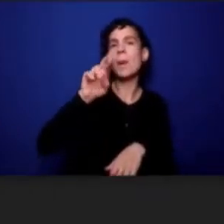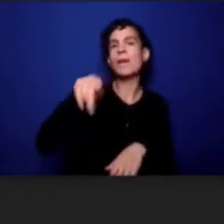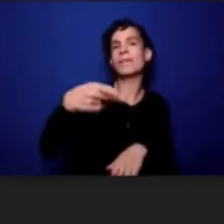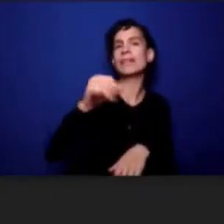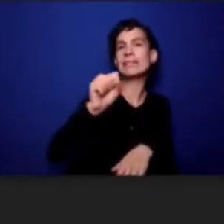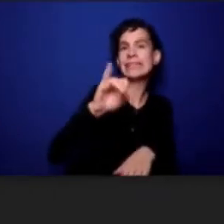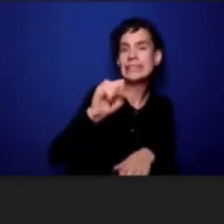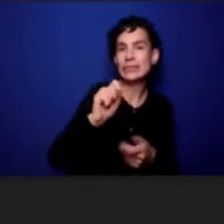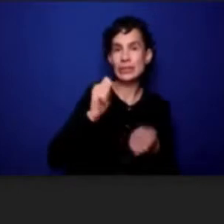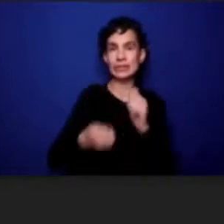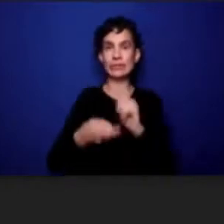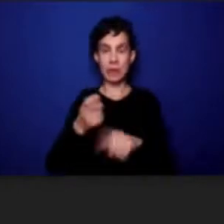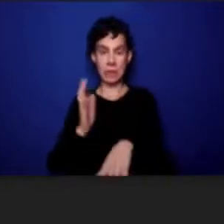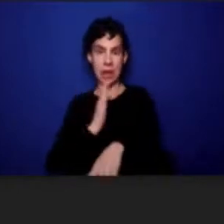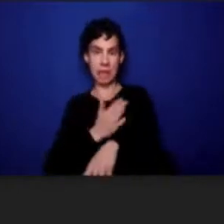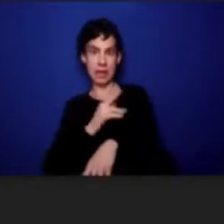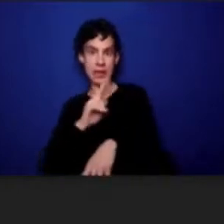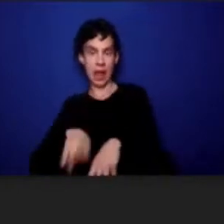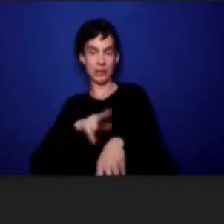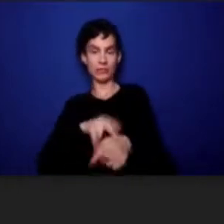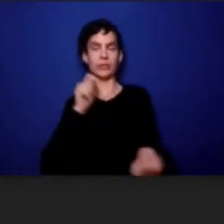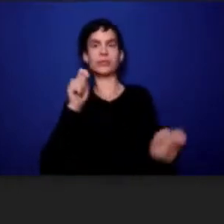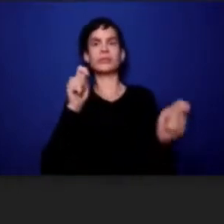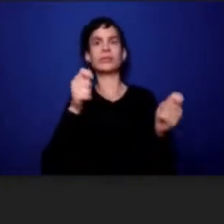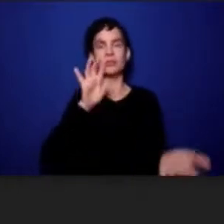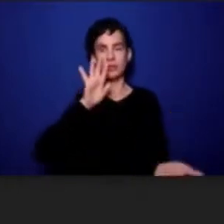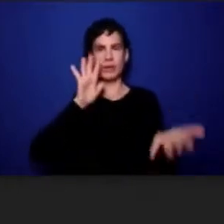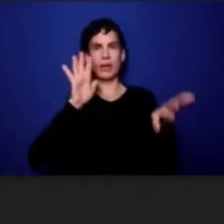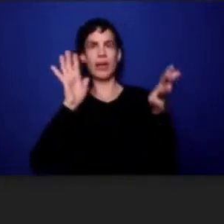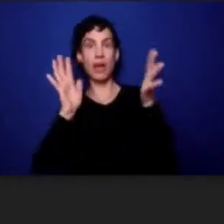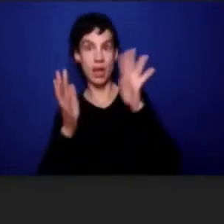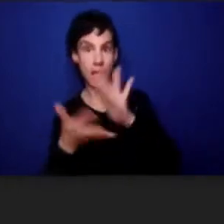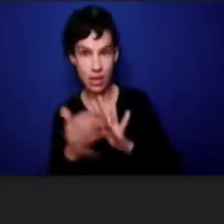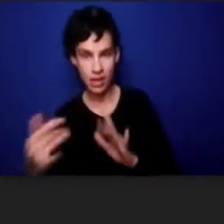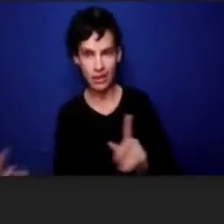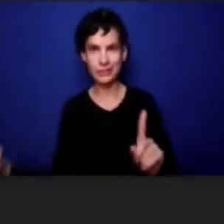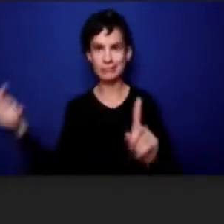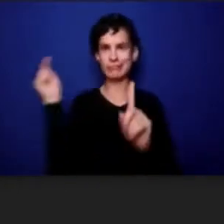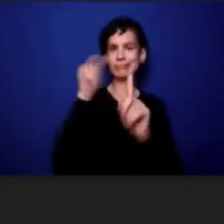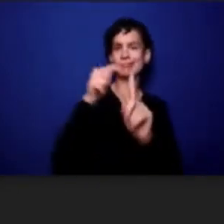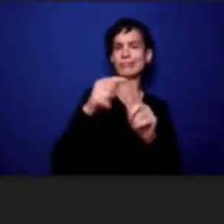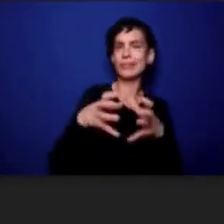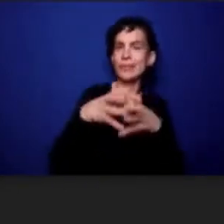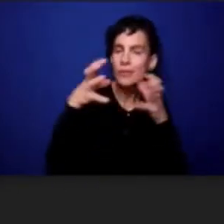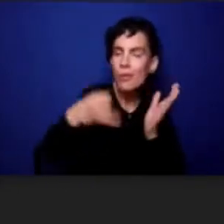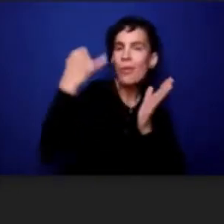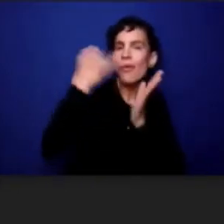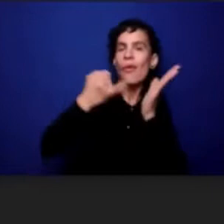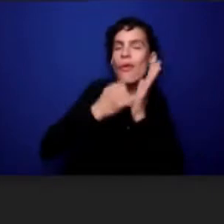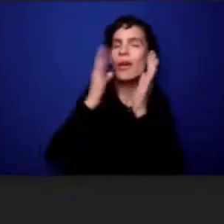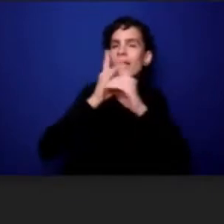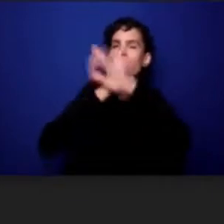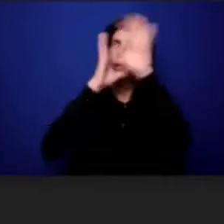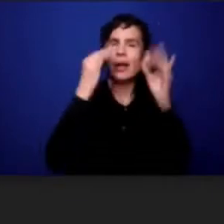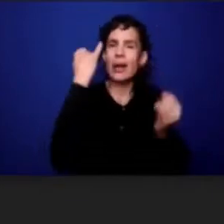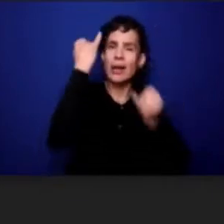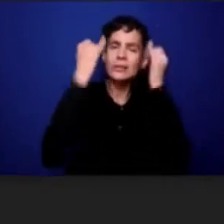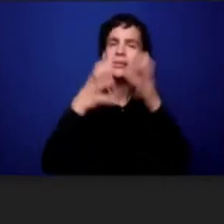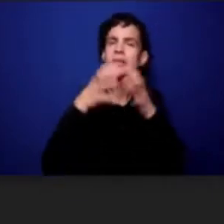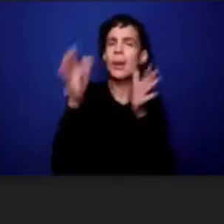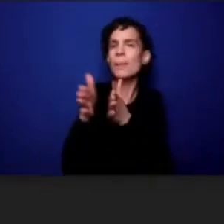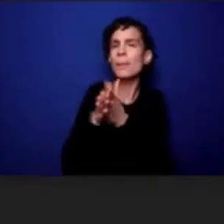nature that is frequently sort of thought to underpin a lot of the artistic ideas and motivations in that